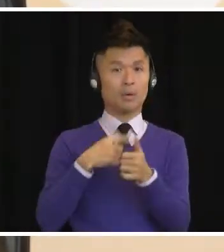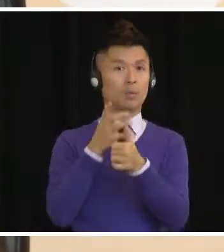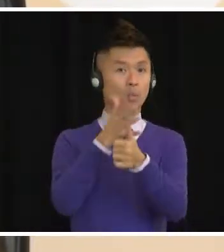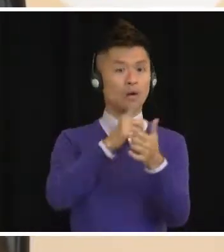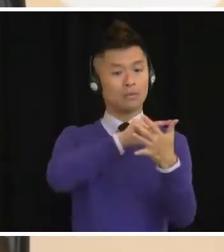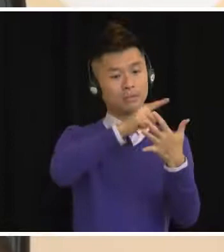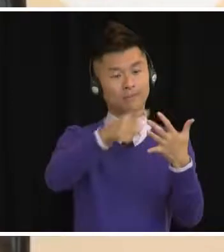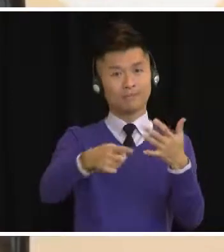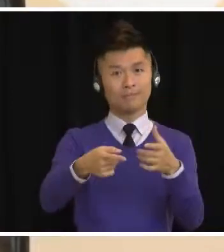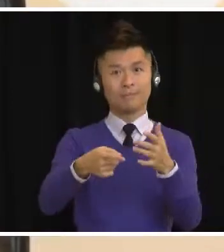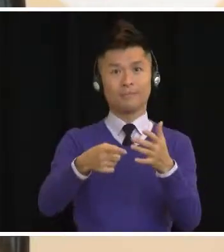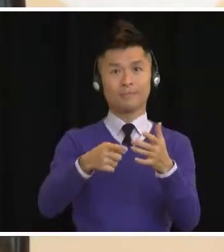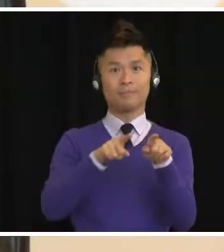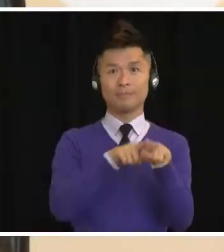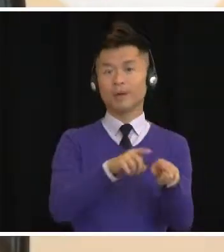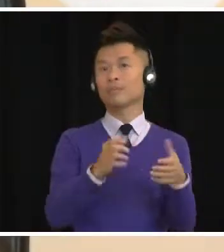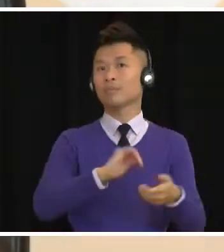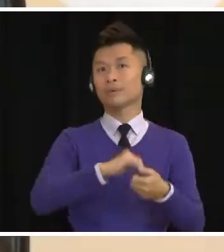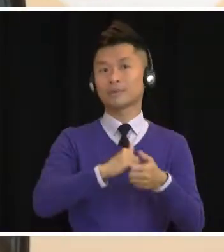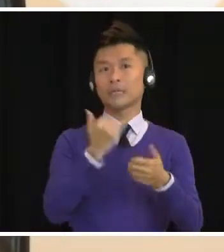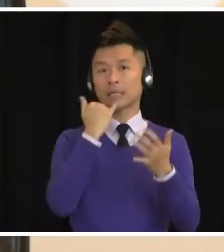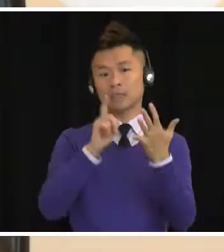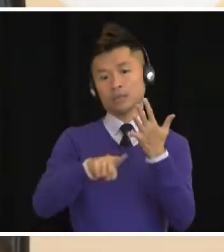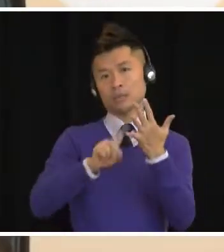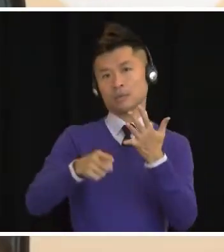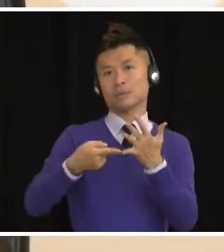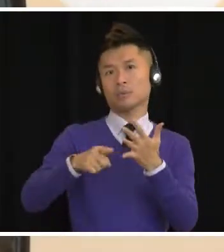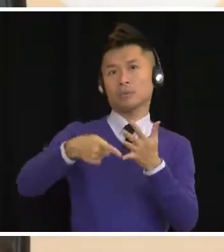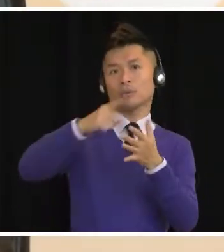question, or with the first, or some in the middle.